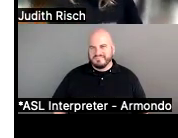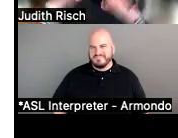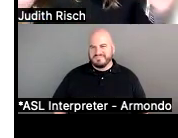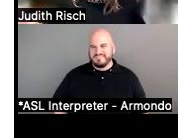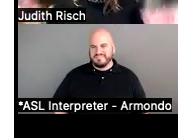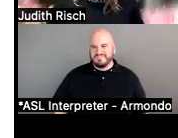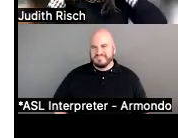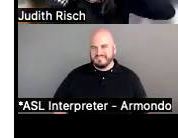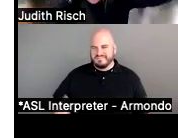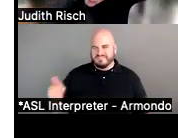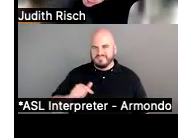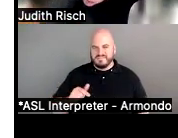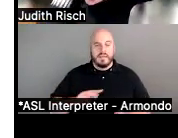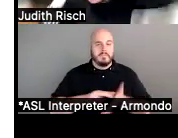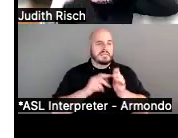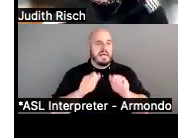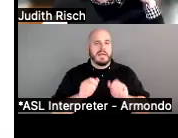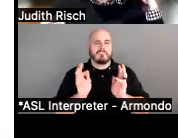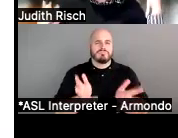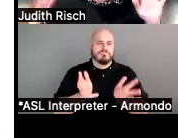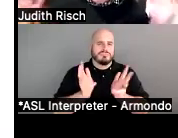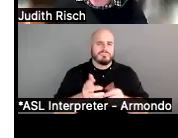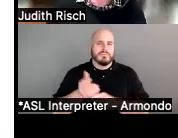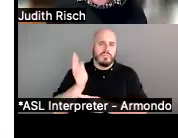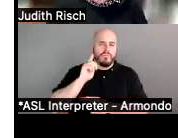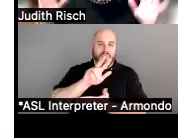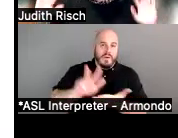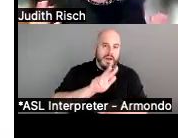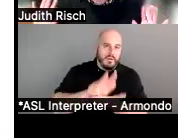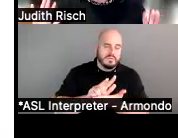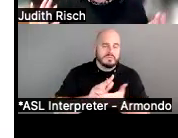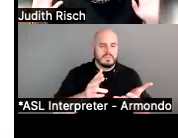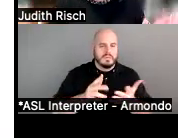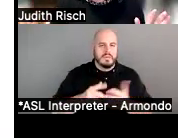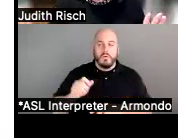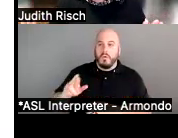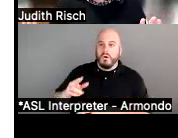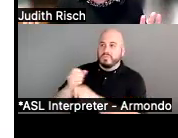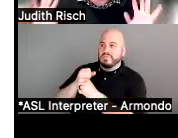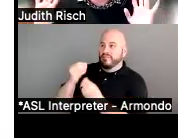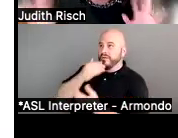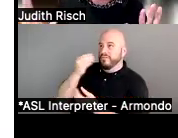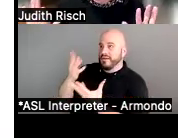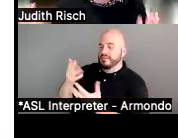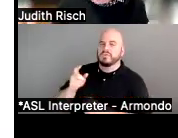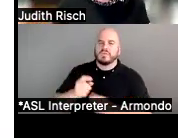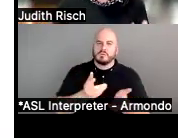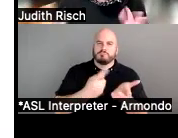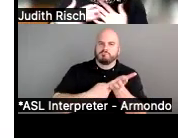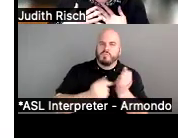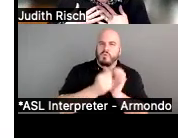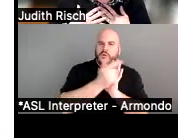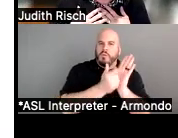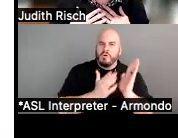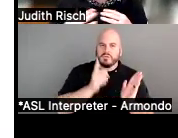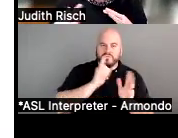can talk for 3 hours about this. We may get better guidance. I might be wrong. You need to talk to your lawyers is the answer to this question. I